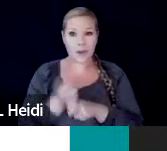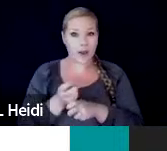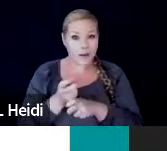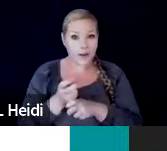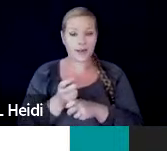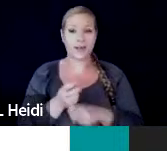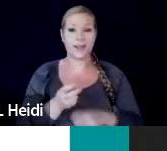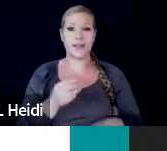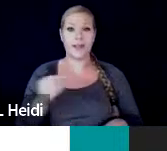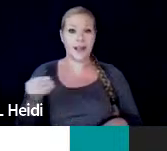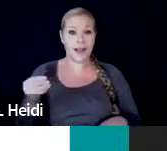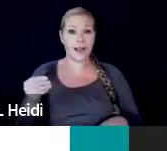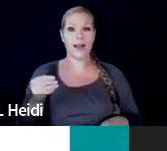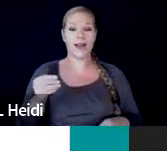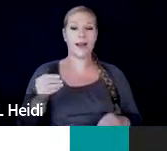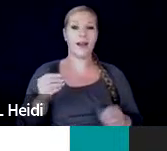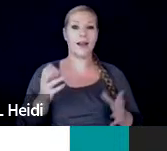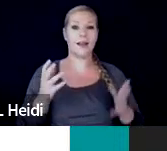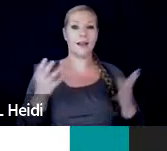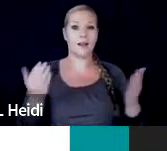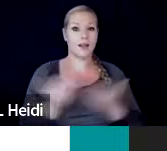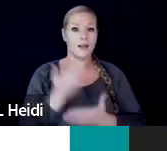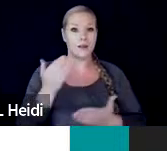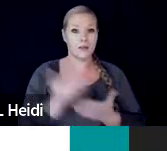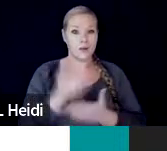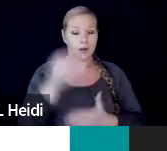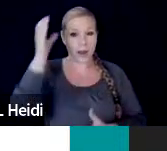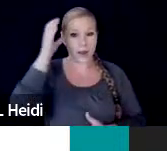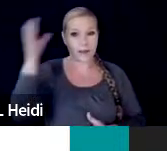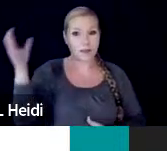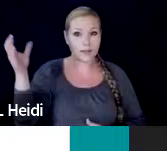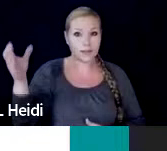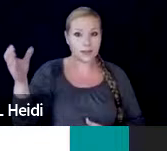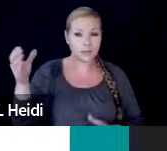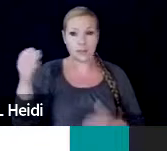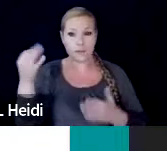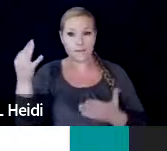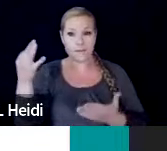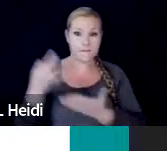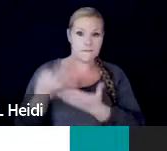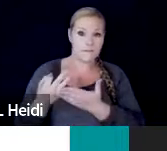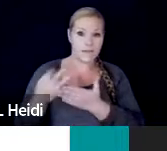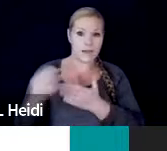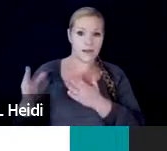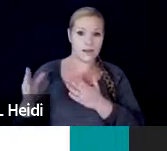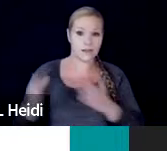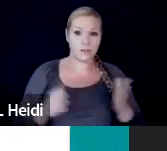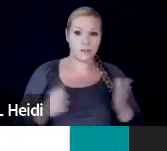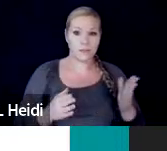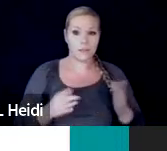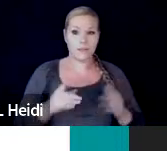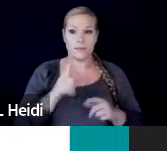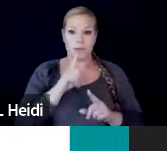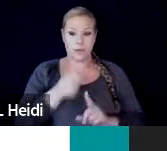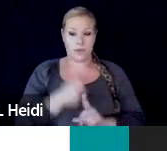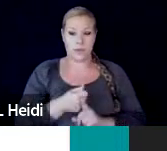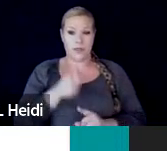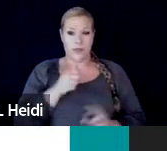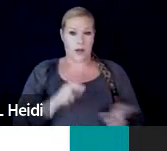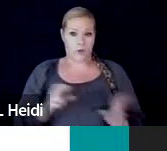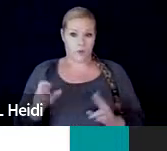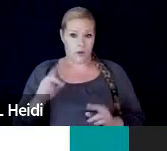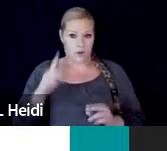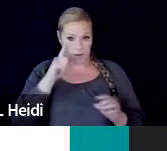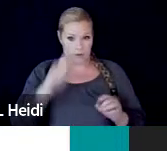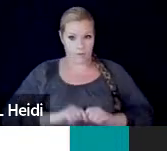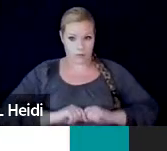an updated conceptual finance plan that is not yet ready for publication, but as